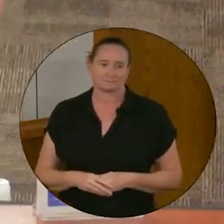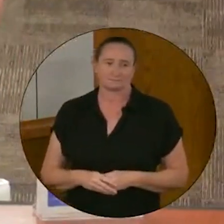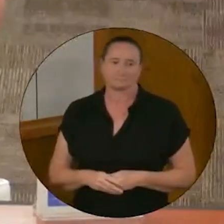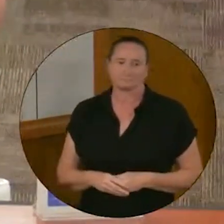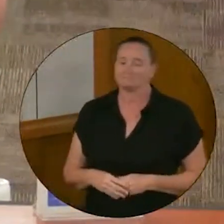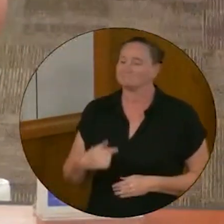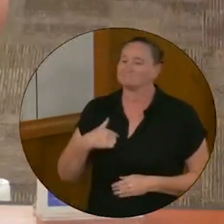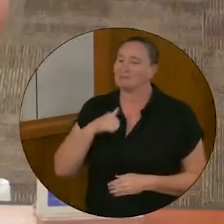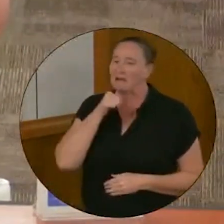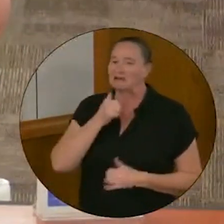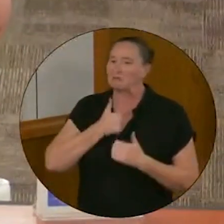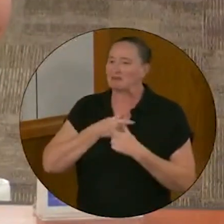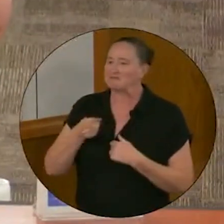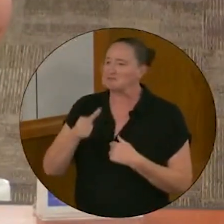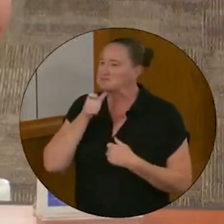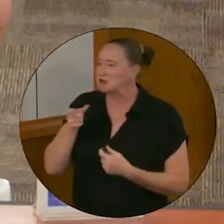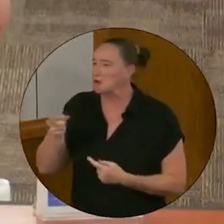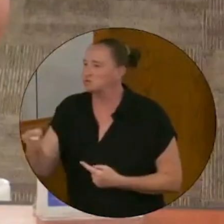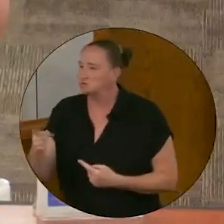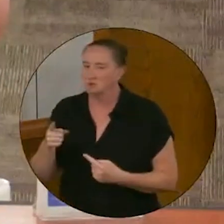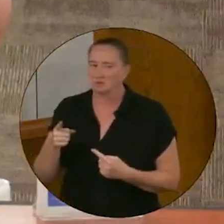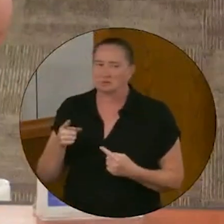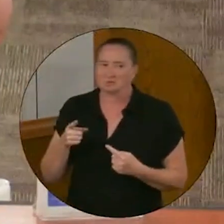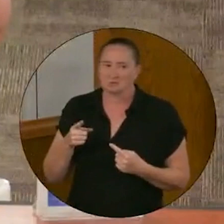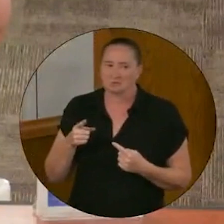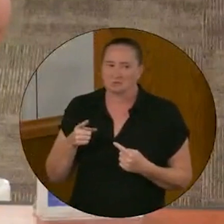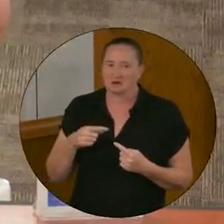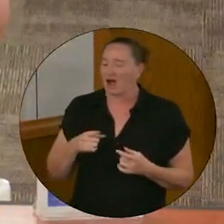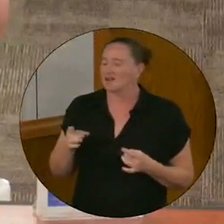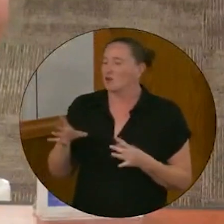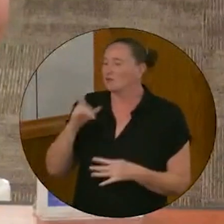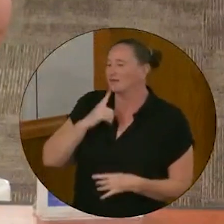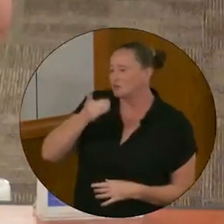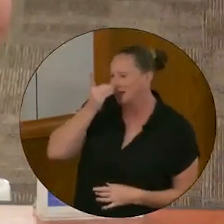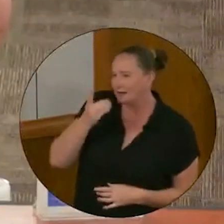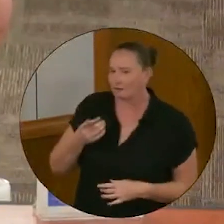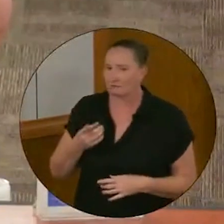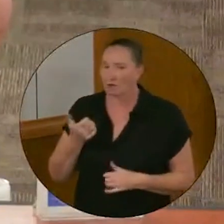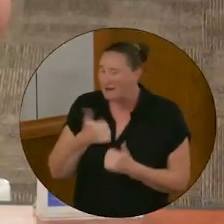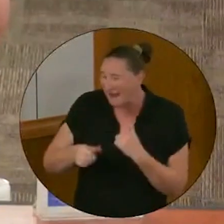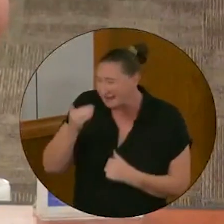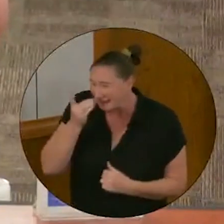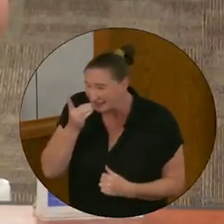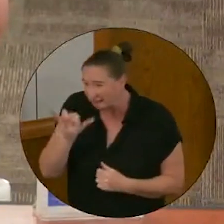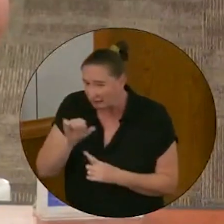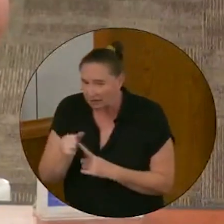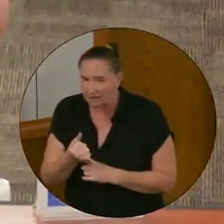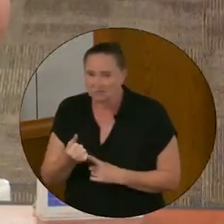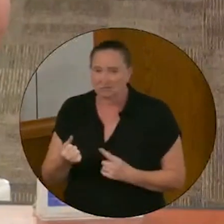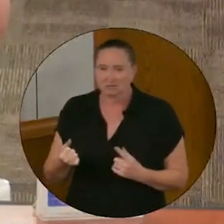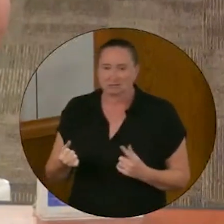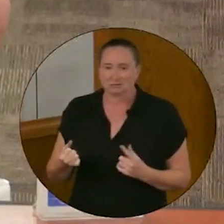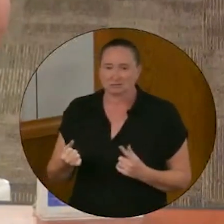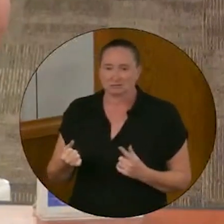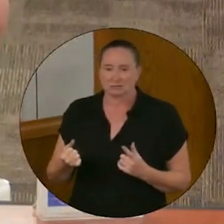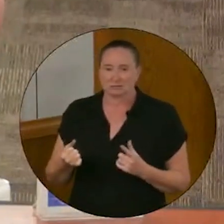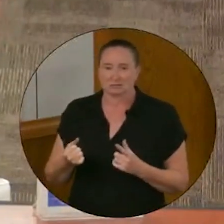I don't love you. It's not you, it's just, I don't like your dick, or any dick in that case. I cheated,